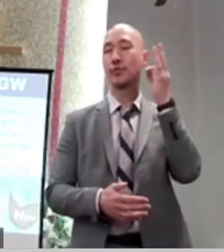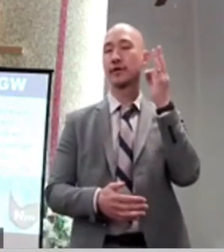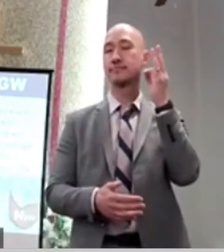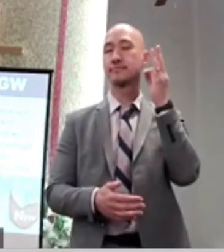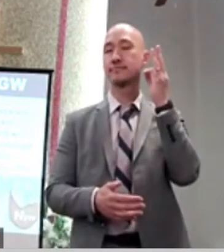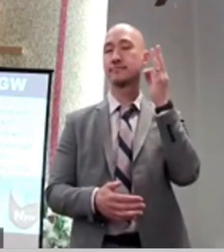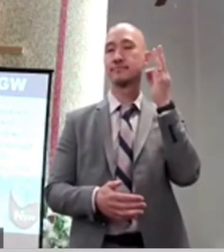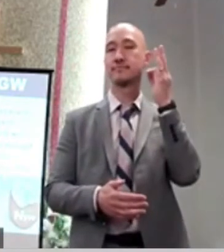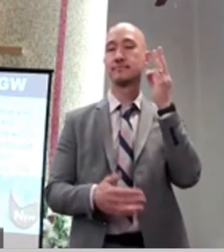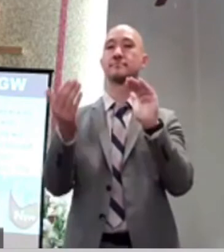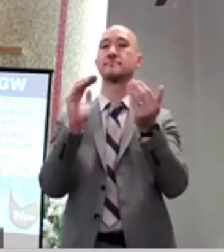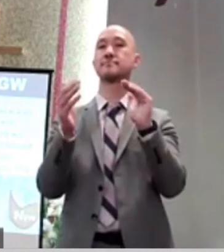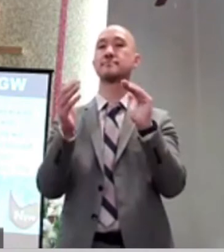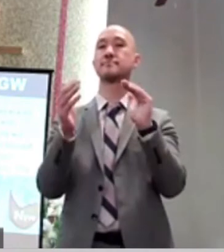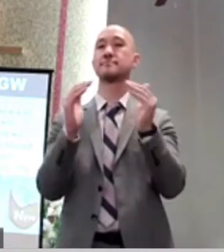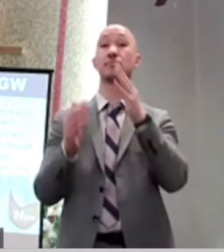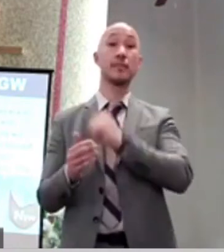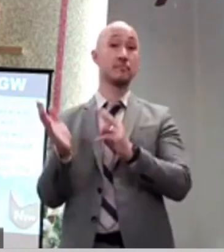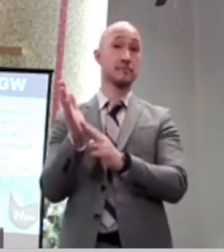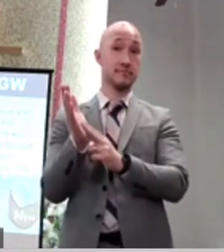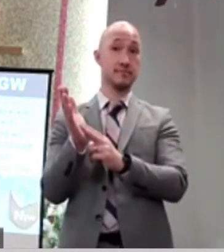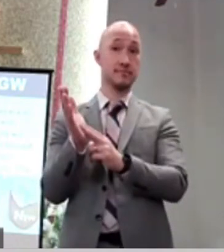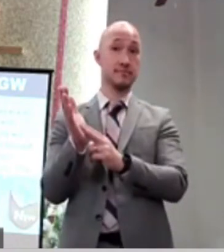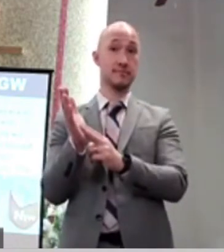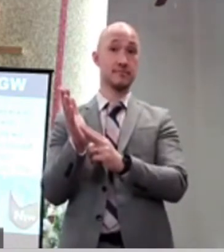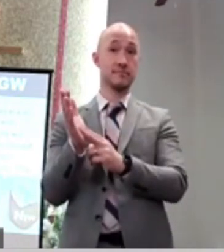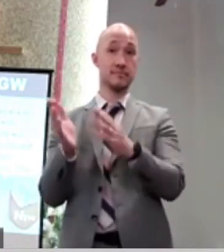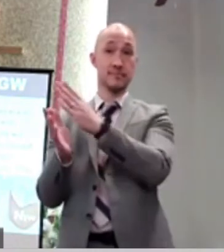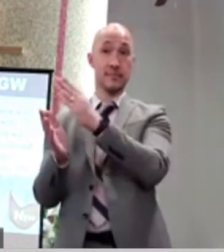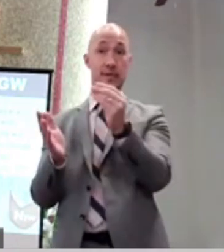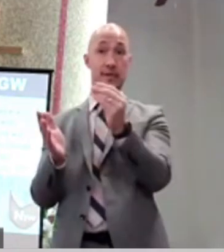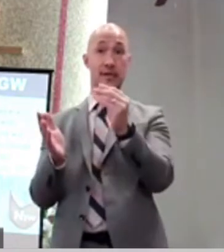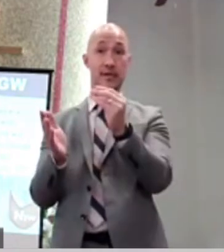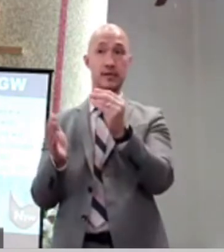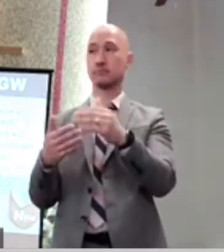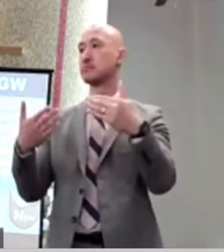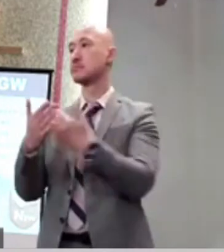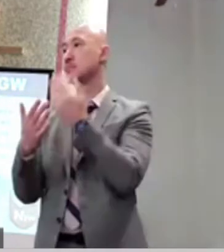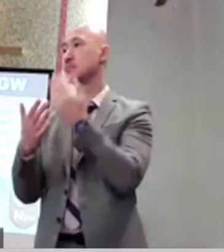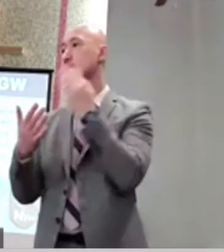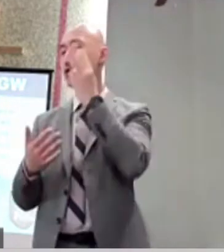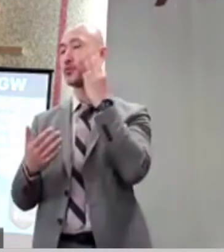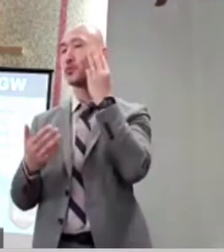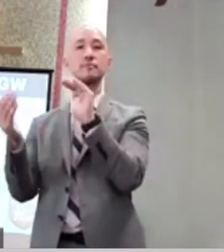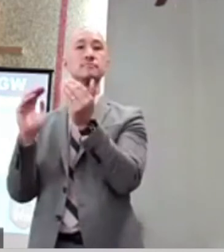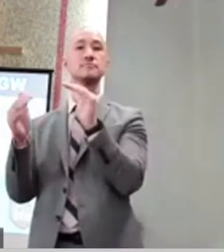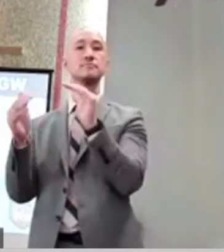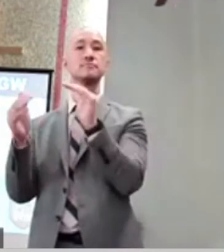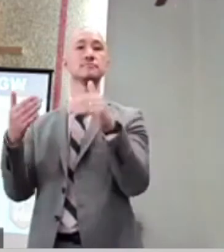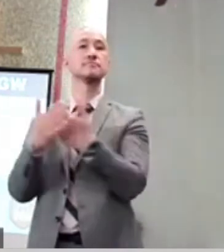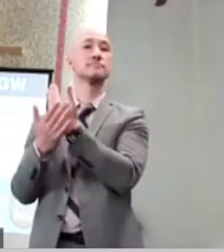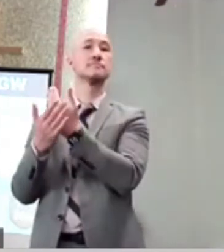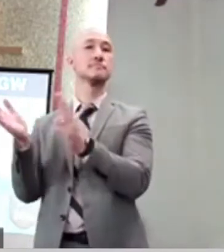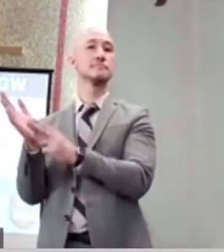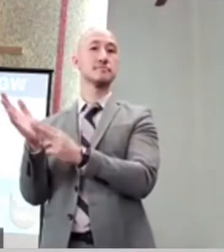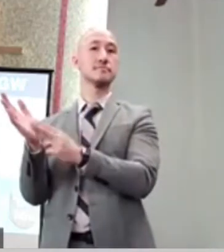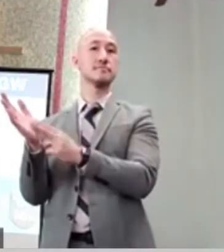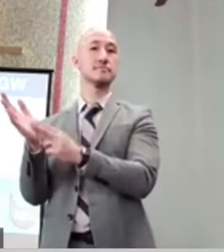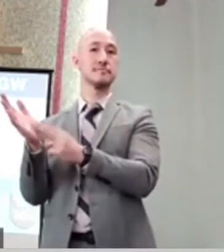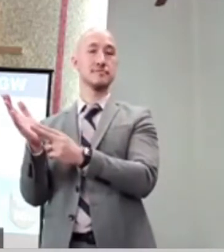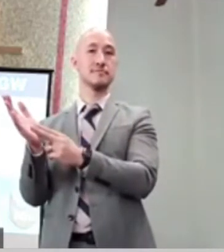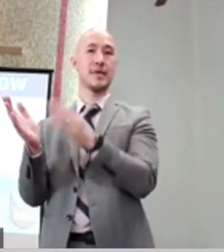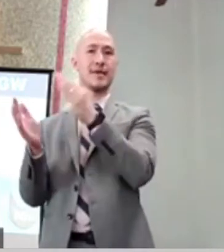covenant. Jesus was saying, look, you can't handle this new wine because you've made yourselves out to be, this is